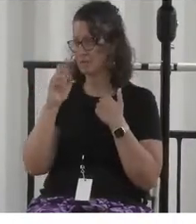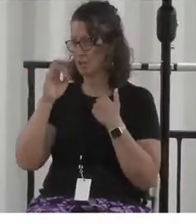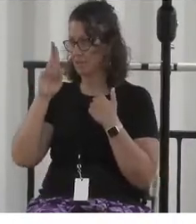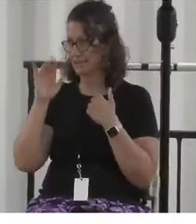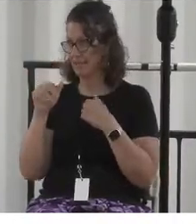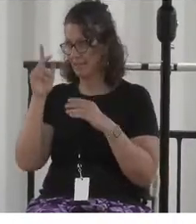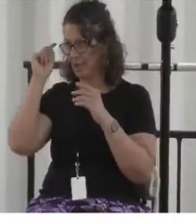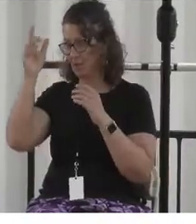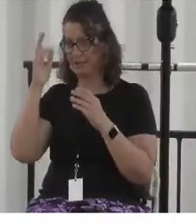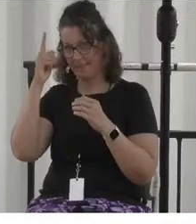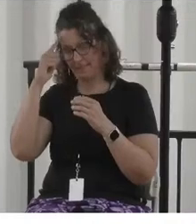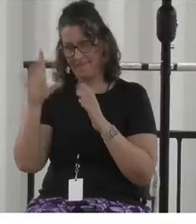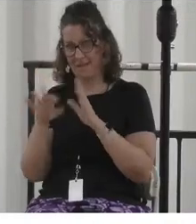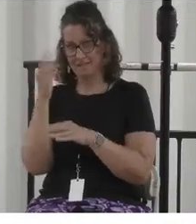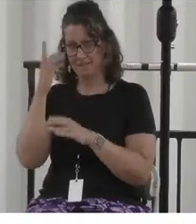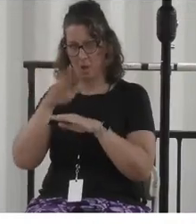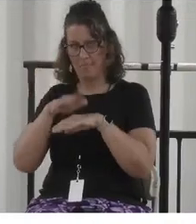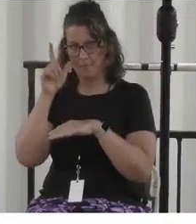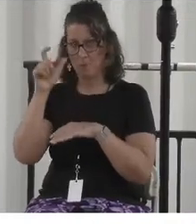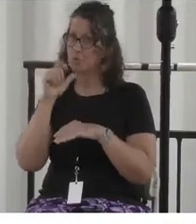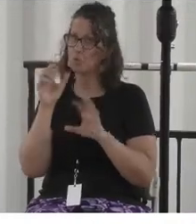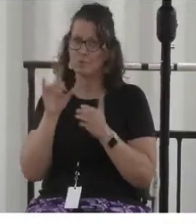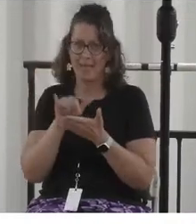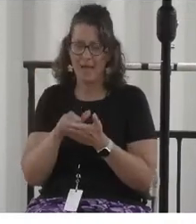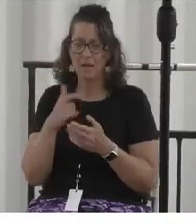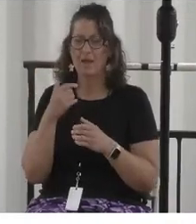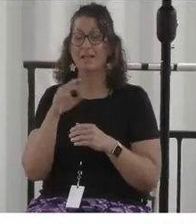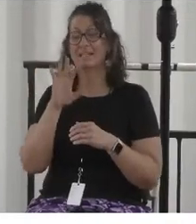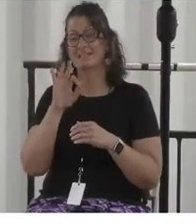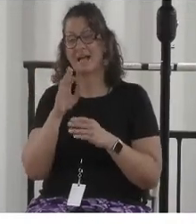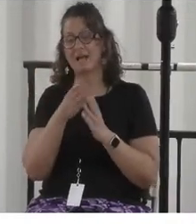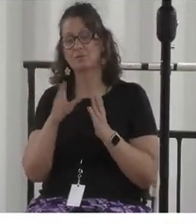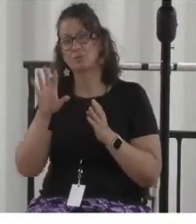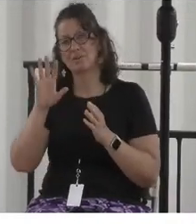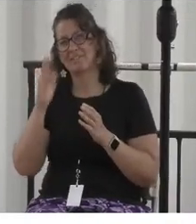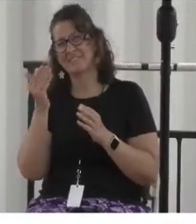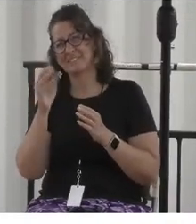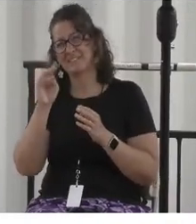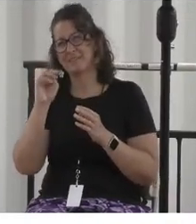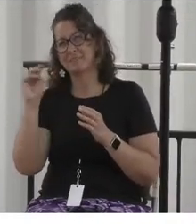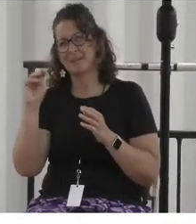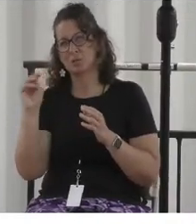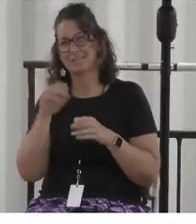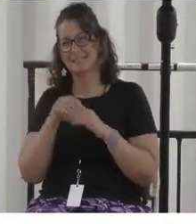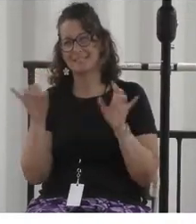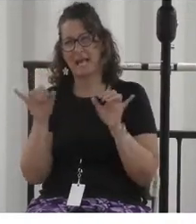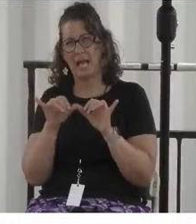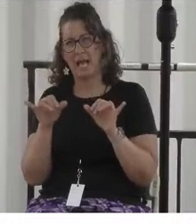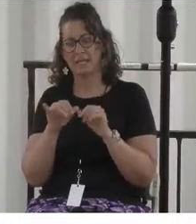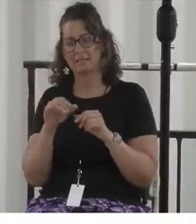It means that we can resolve things that are about 9 to 15 meters in size on the ground. So you need things that are like